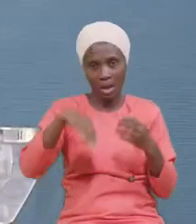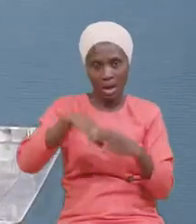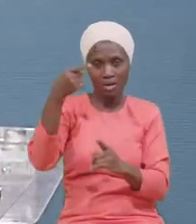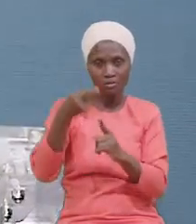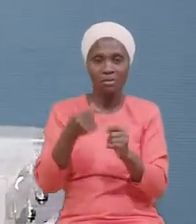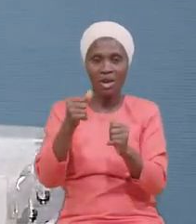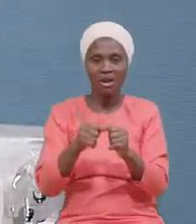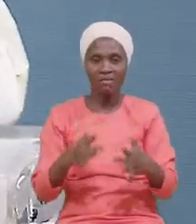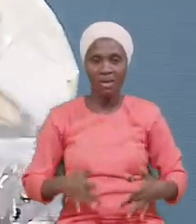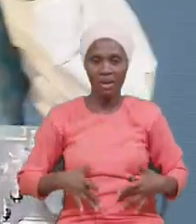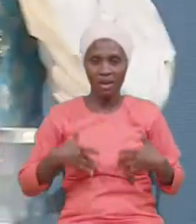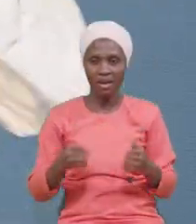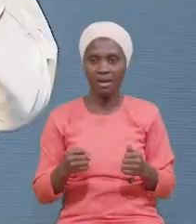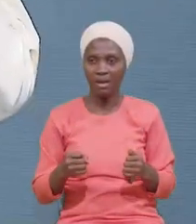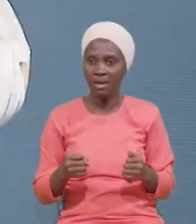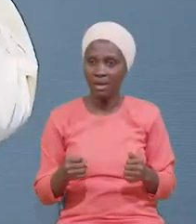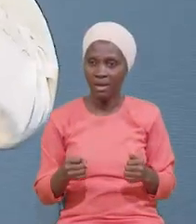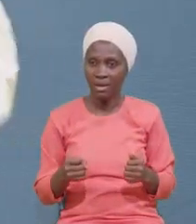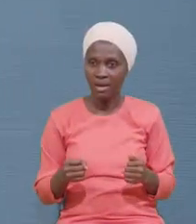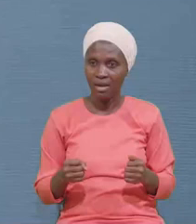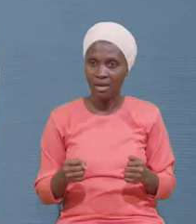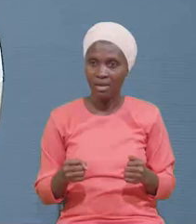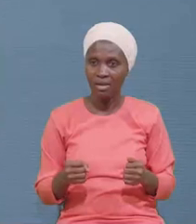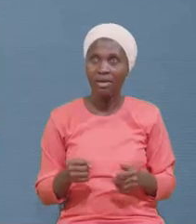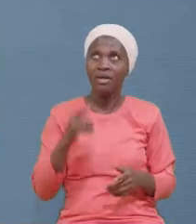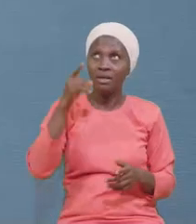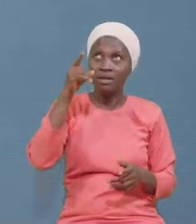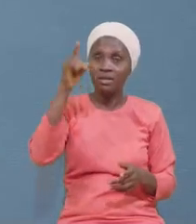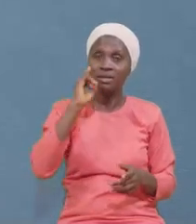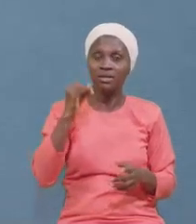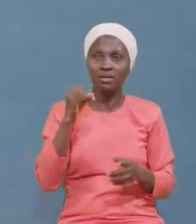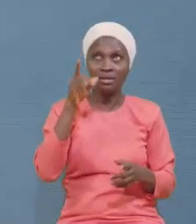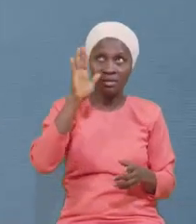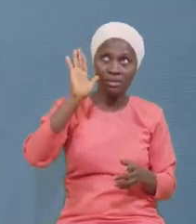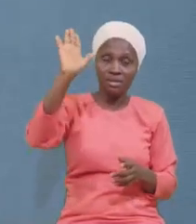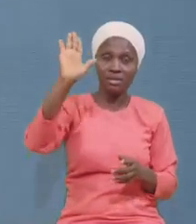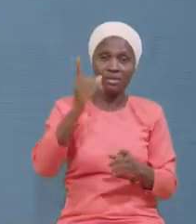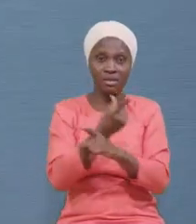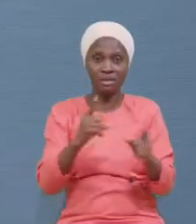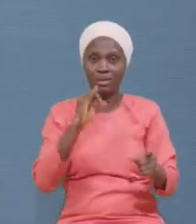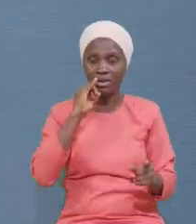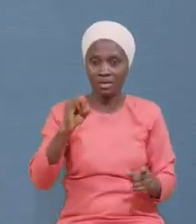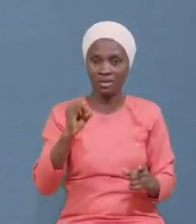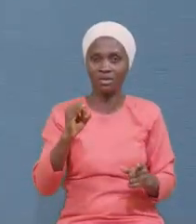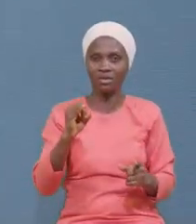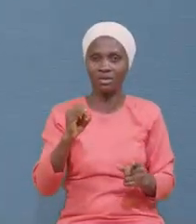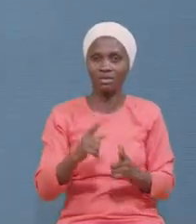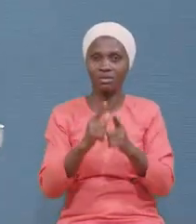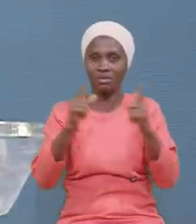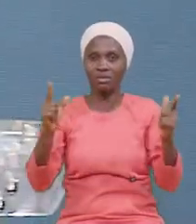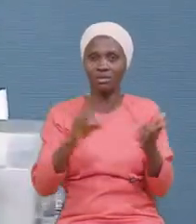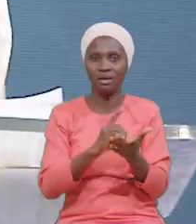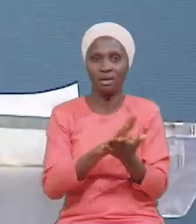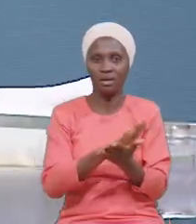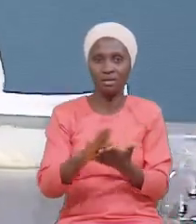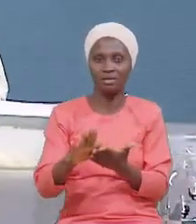jeevithamulo rogapu kaadini virgotti vestadu. His liberation is supernatural. Ayana ichu swatantryamu